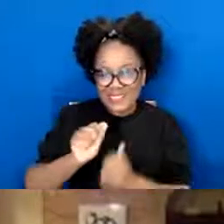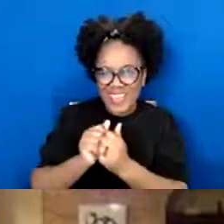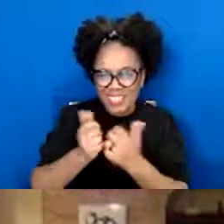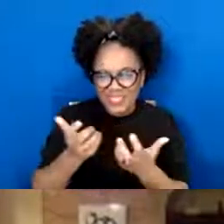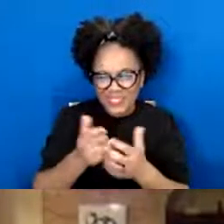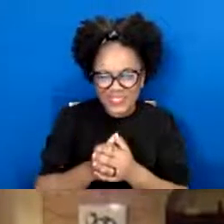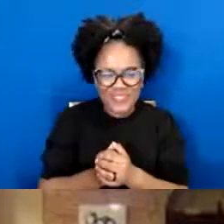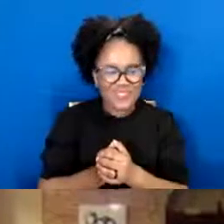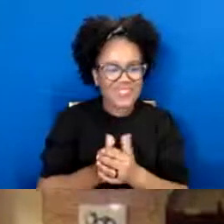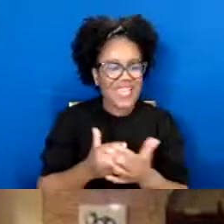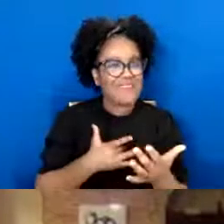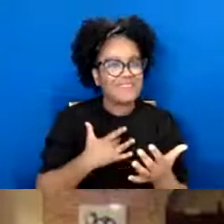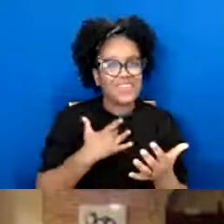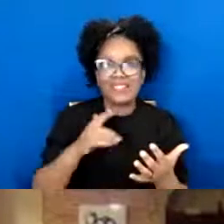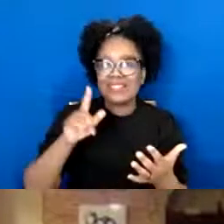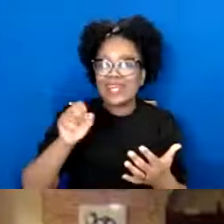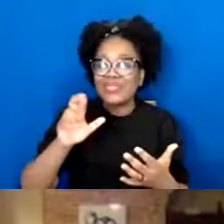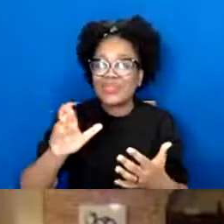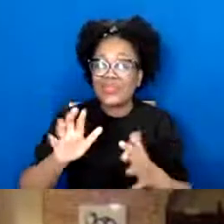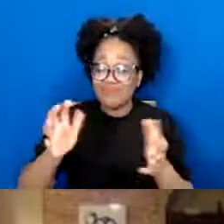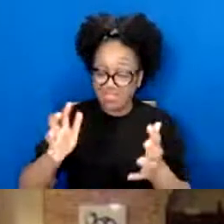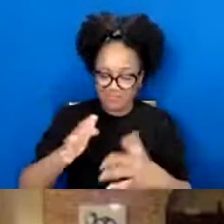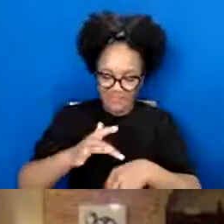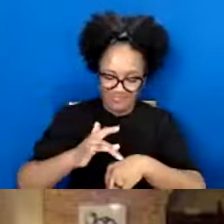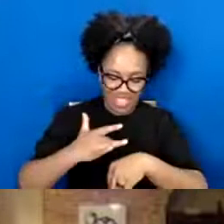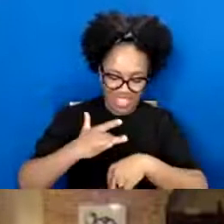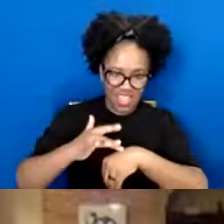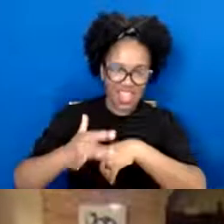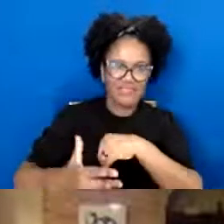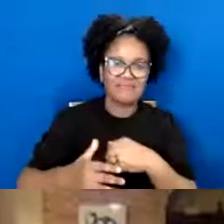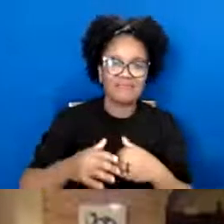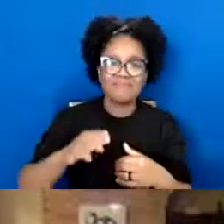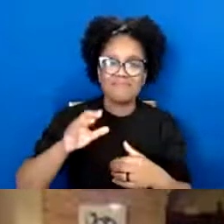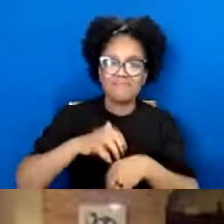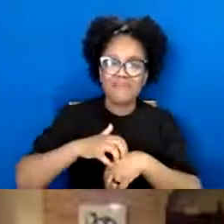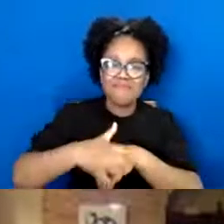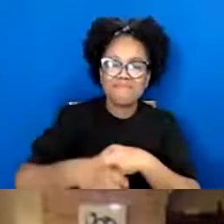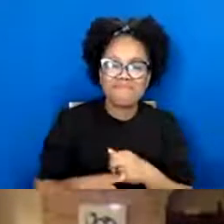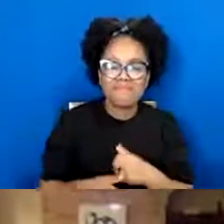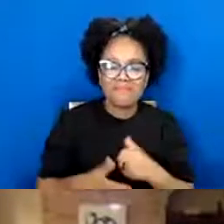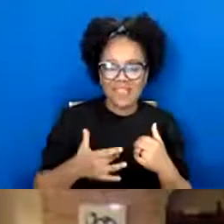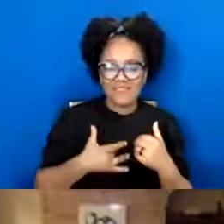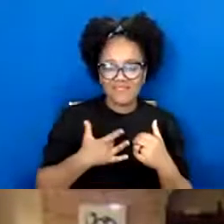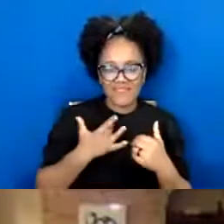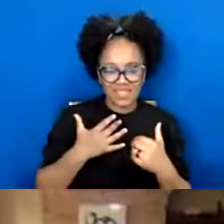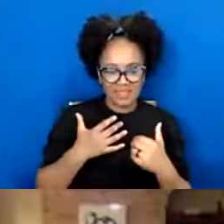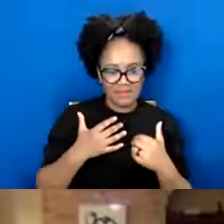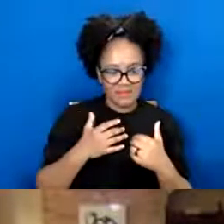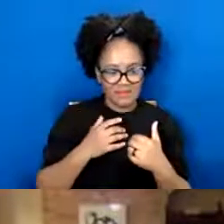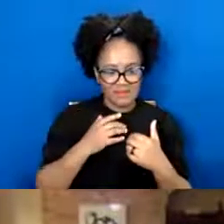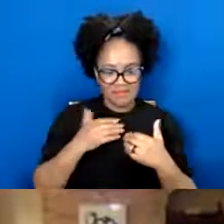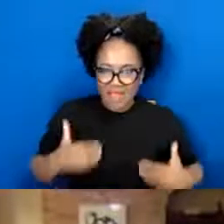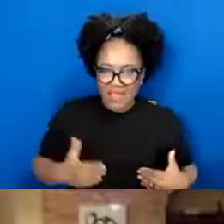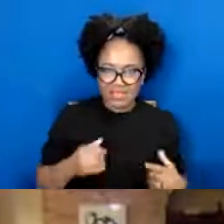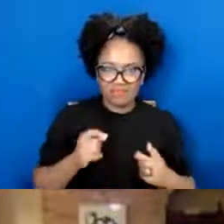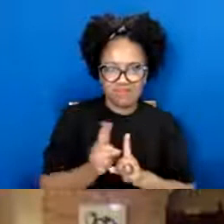I feel bumpy leather. I feel new sweaty bodies. I feel a combination of gravel and blood. I feel wanted.